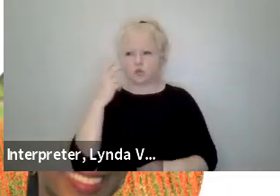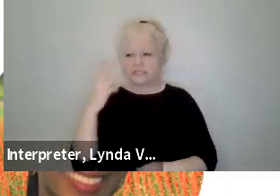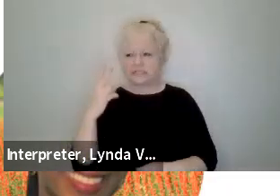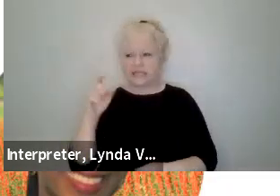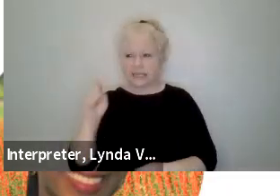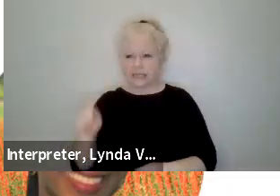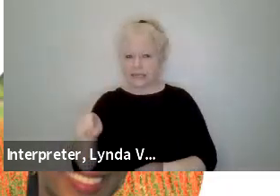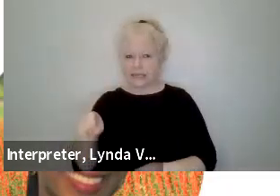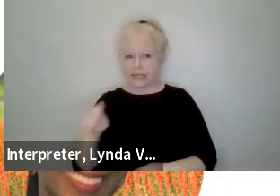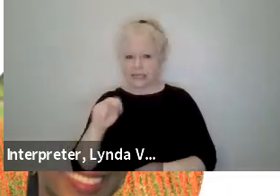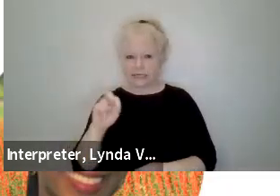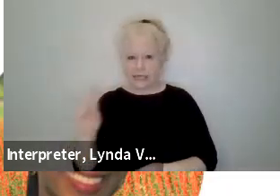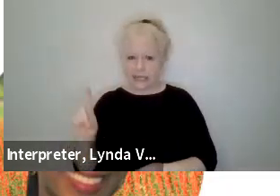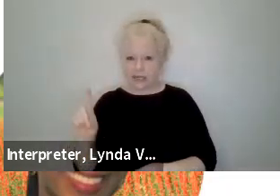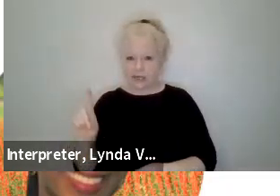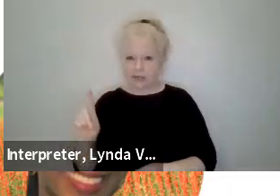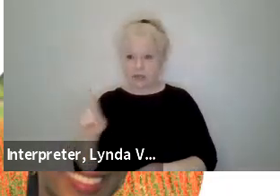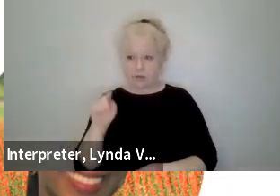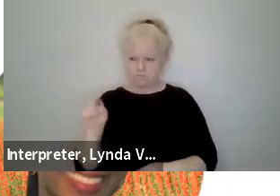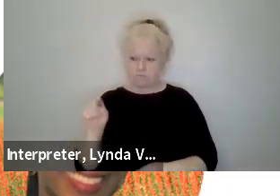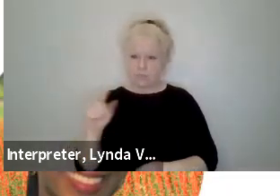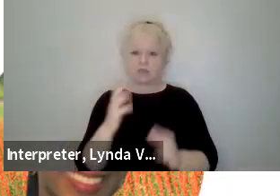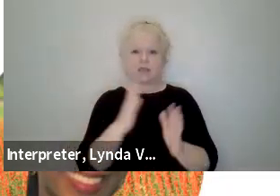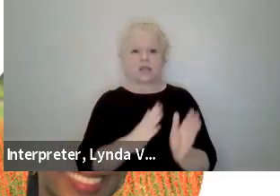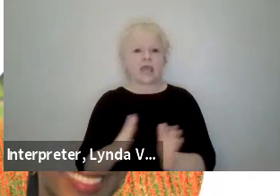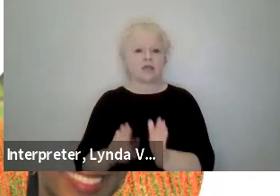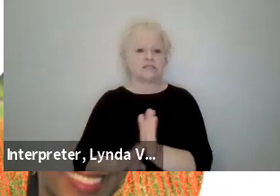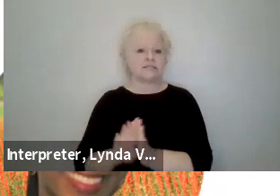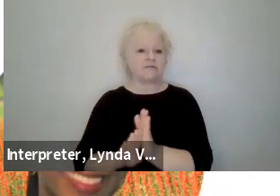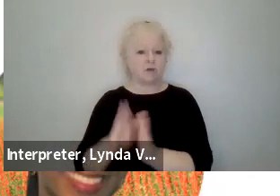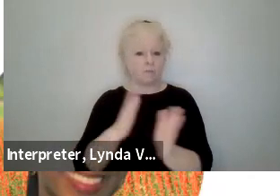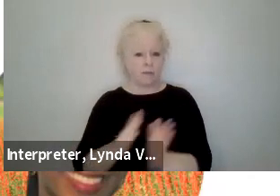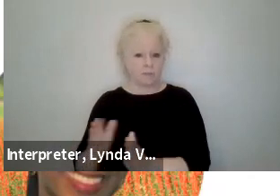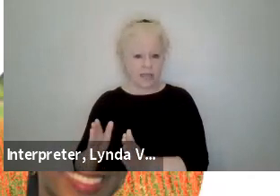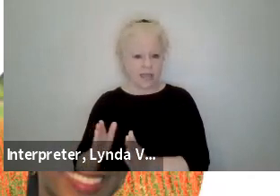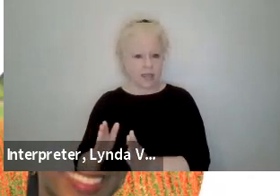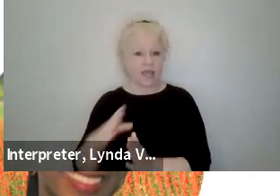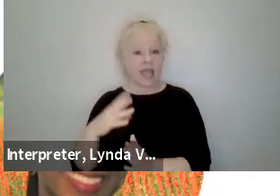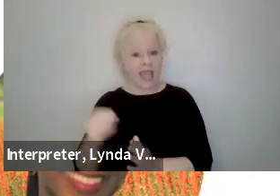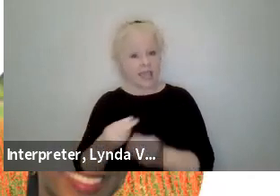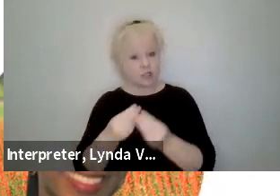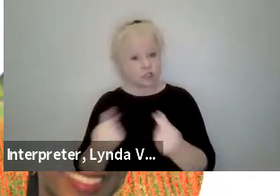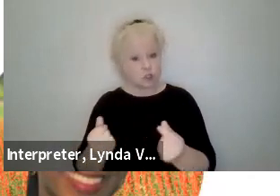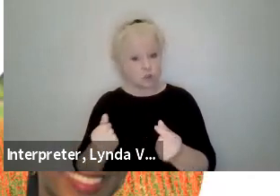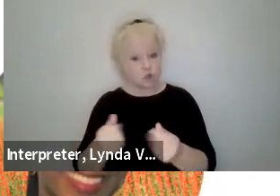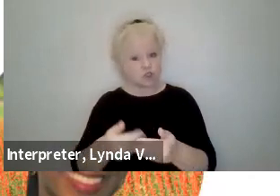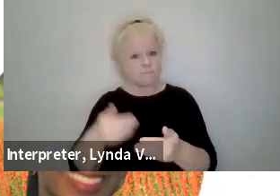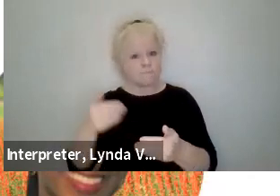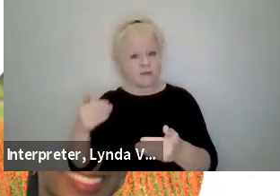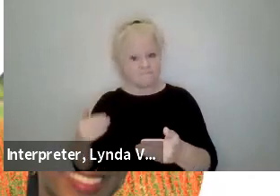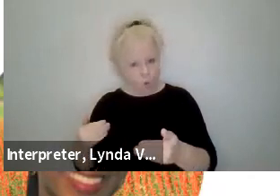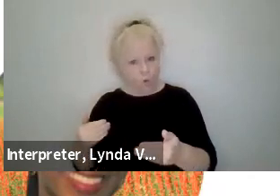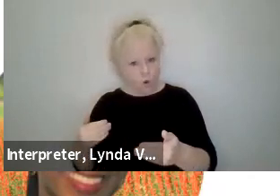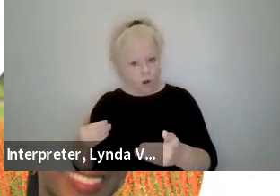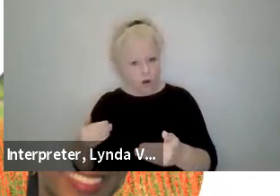while seeing the need, to develop a plan and deliver a solution in advance. By doing so, allows your organization